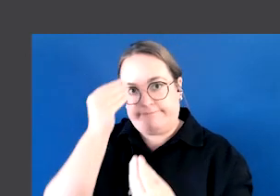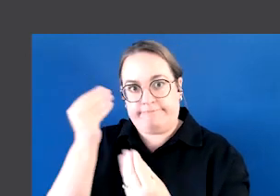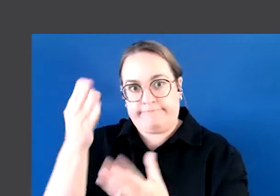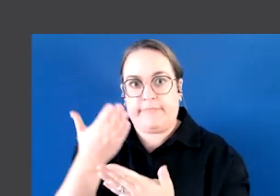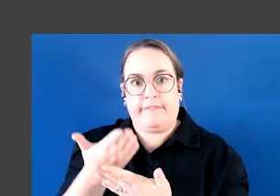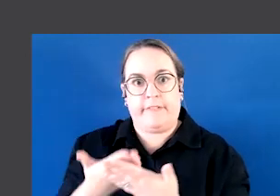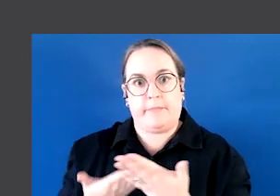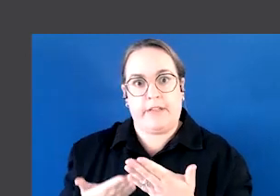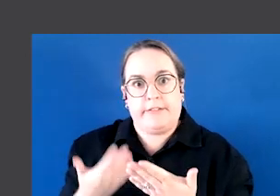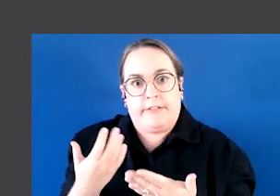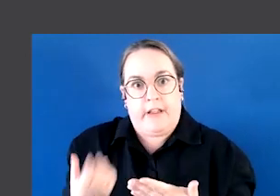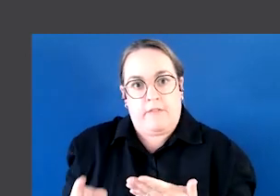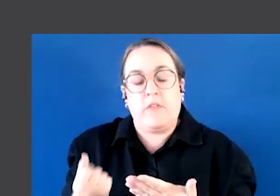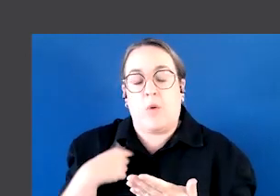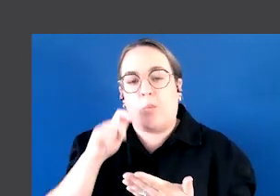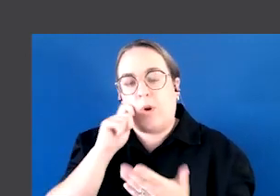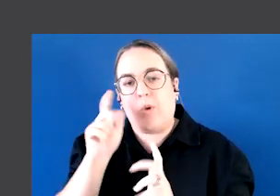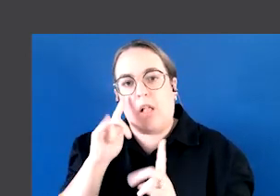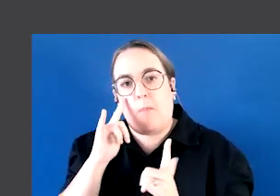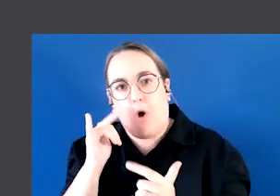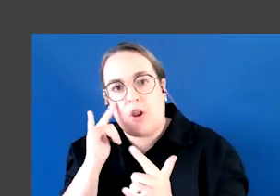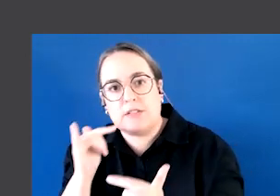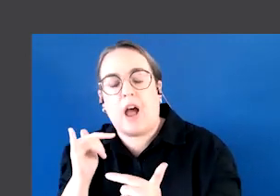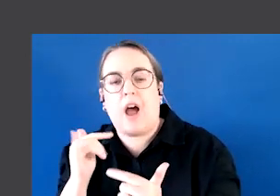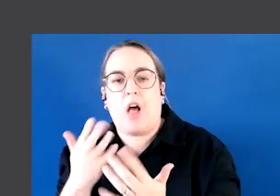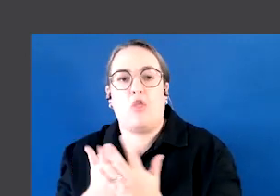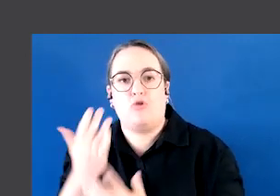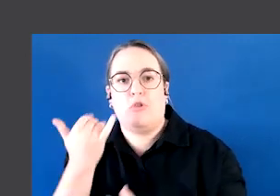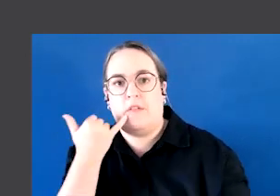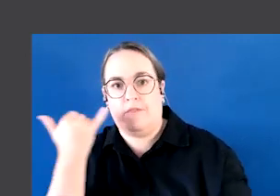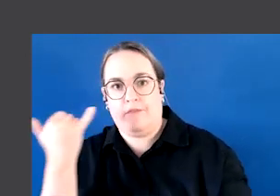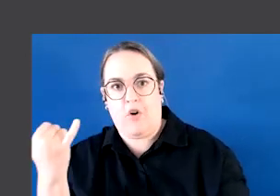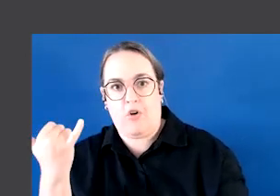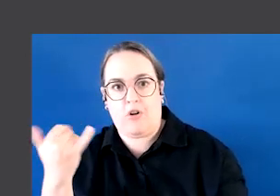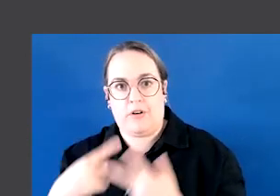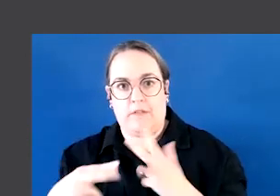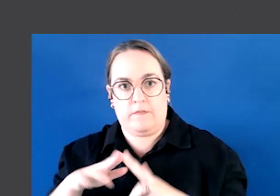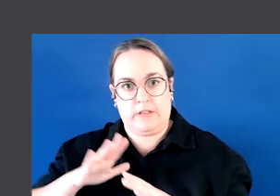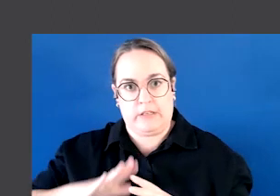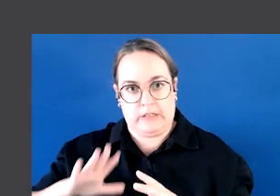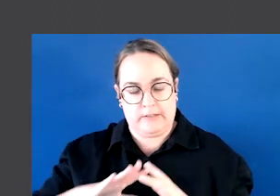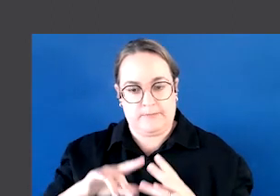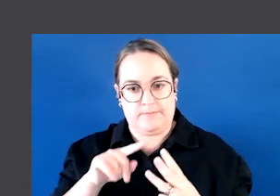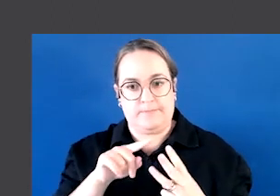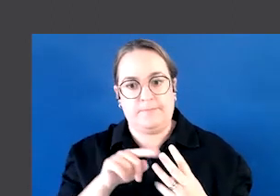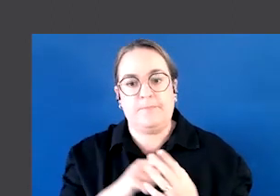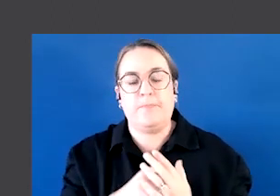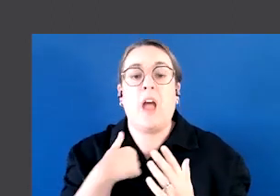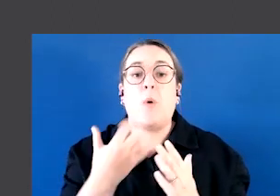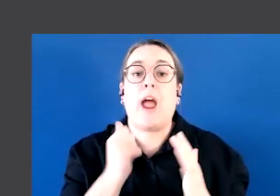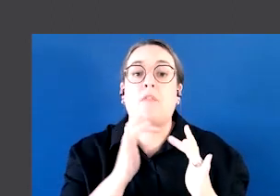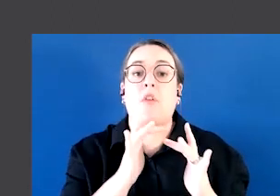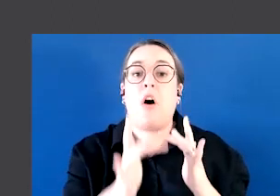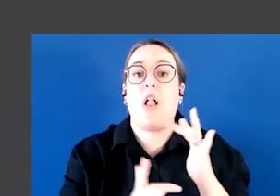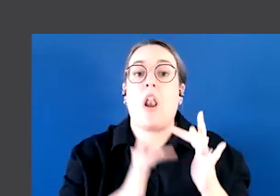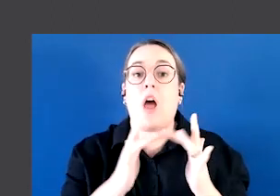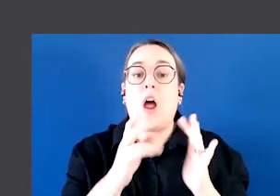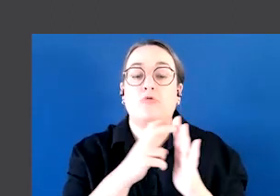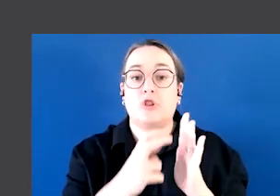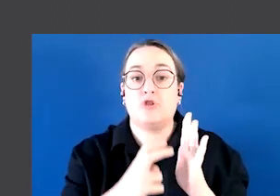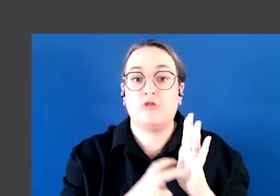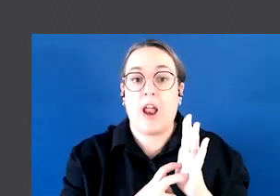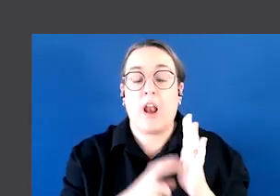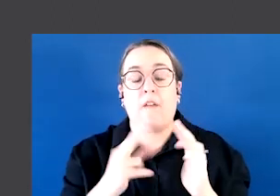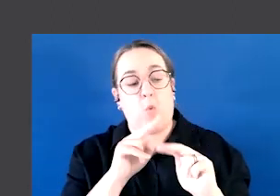be identified. It's really up to their choice. We monitor that on a regular basis. And obviously, we have a strong follow up process. We have